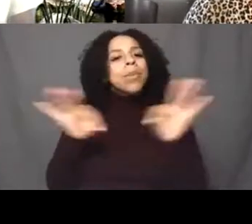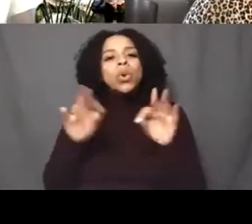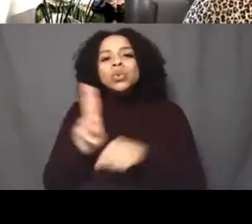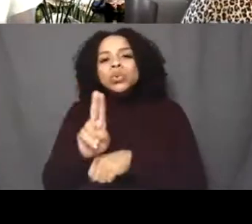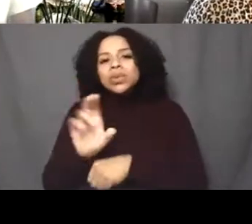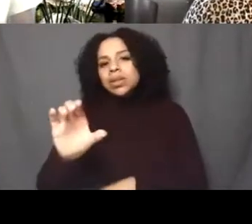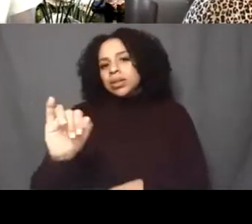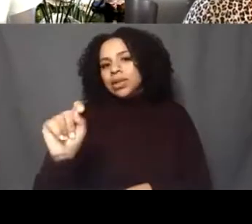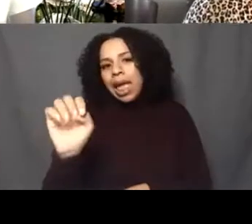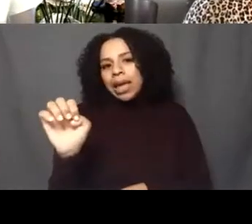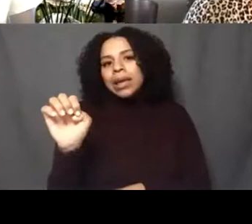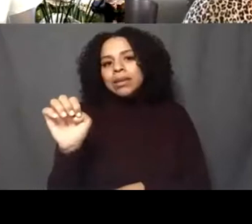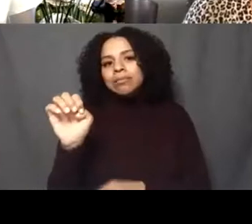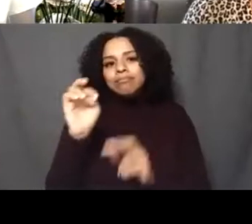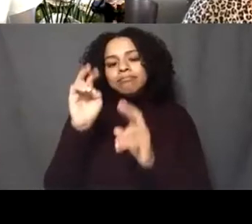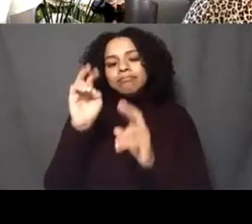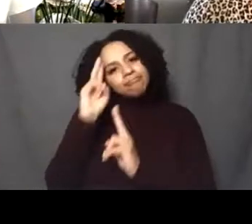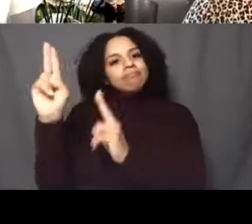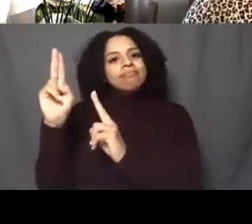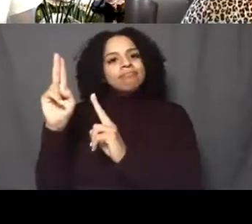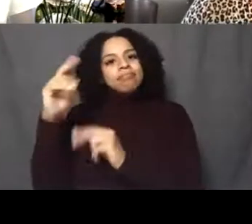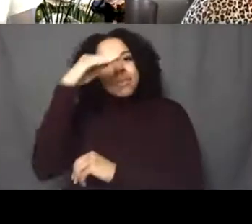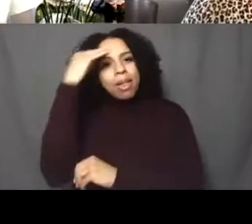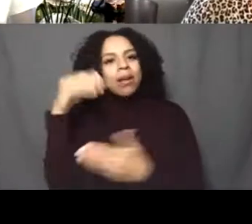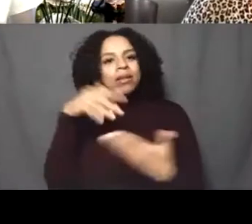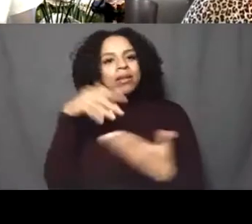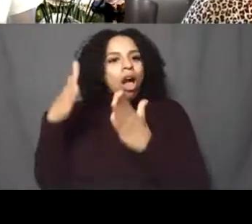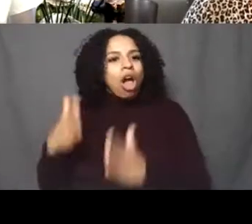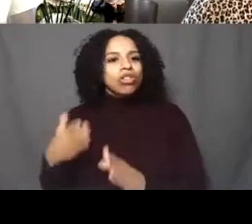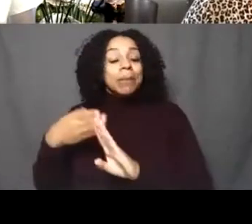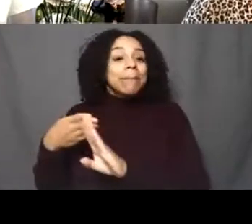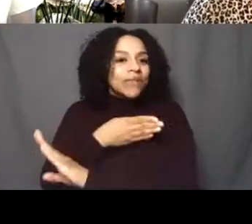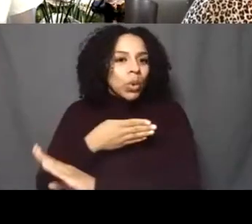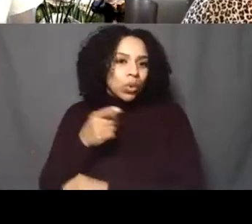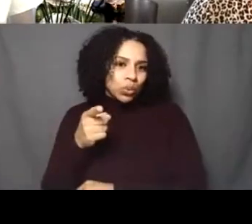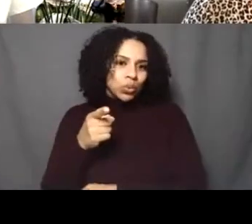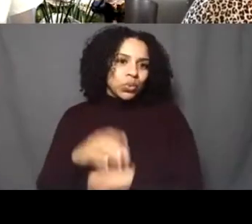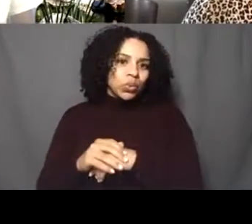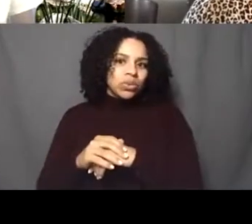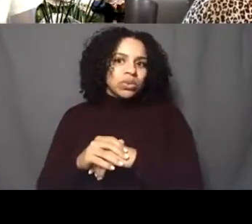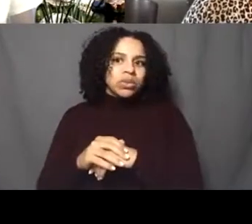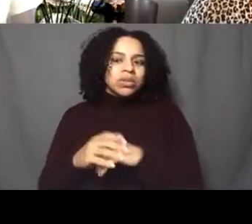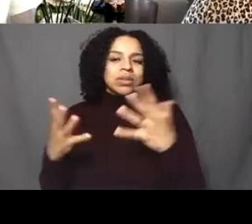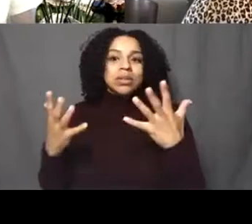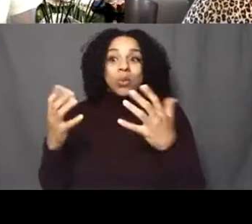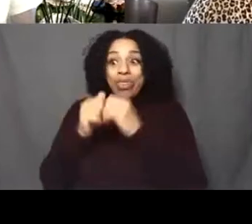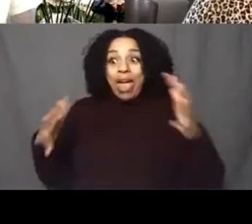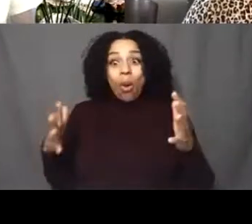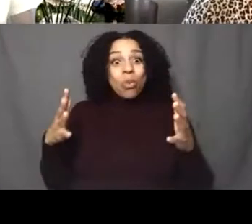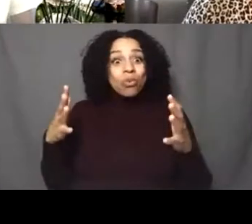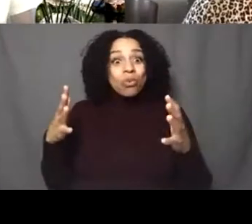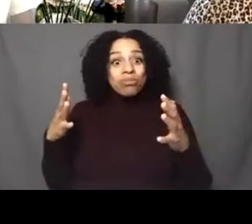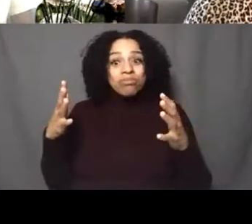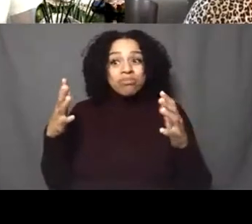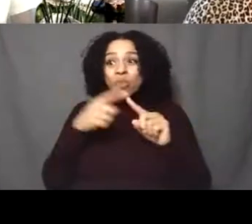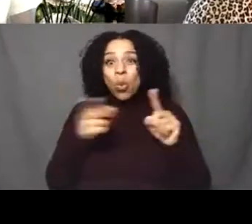really understand none of us would be in the positions, and we should never want to be the only one in any of the spaces that